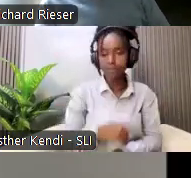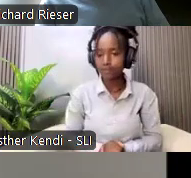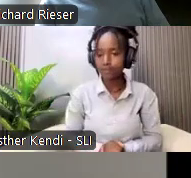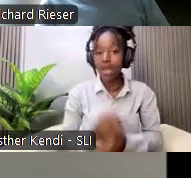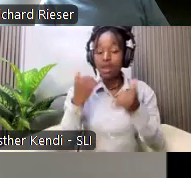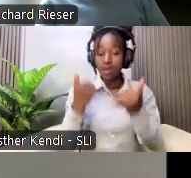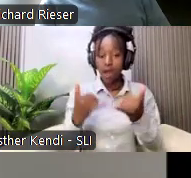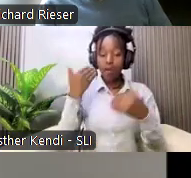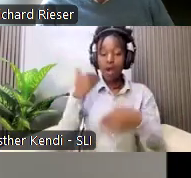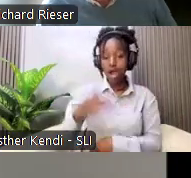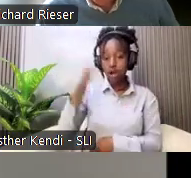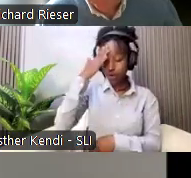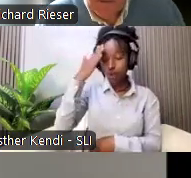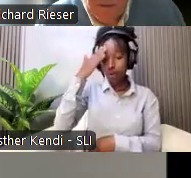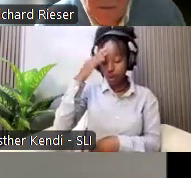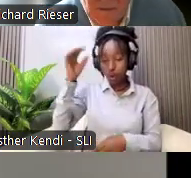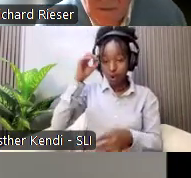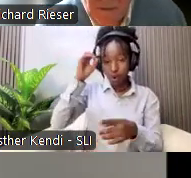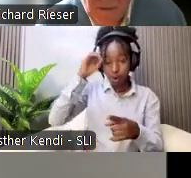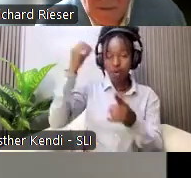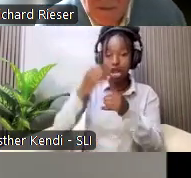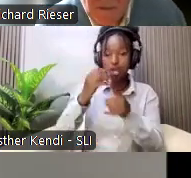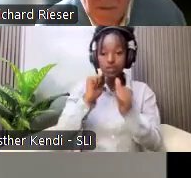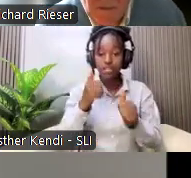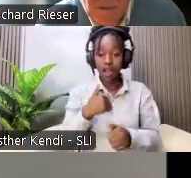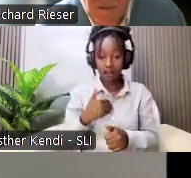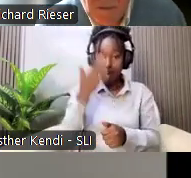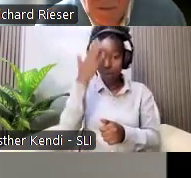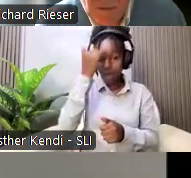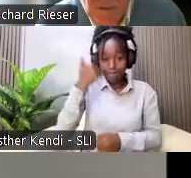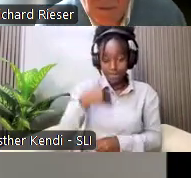primary goals as a representative and